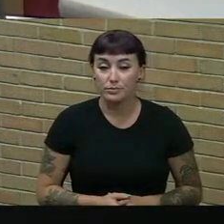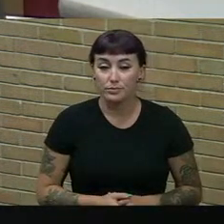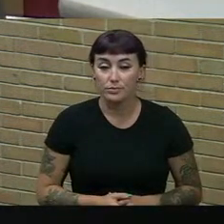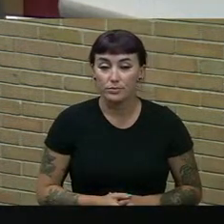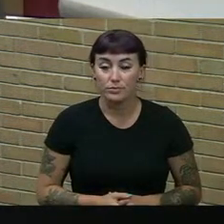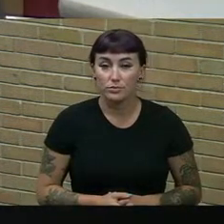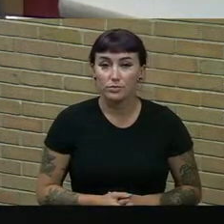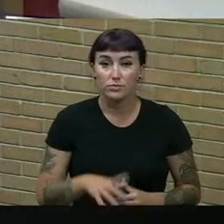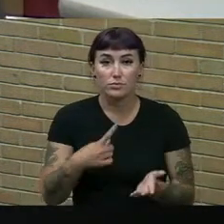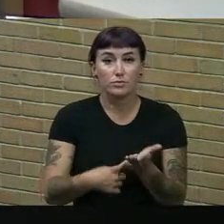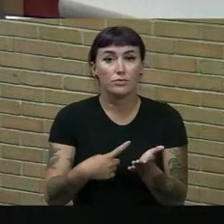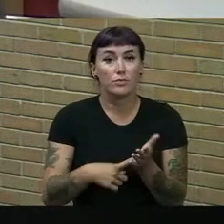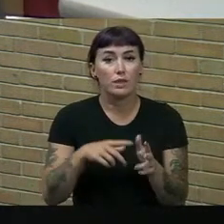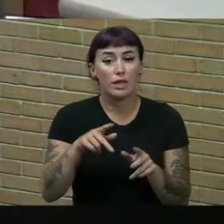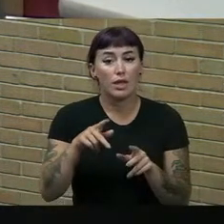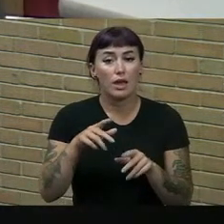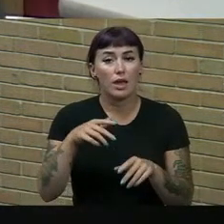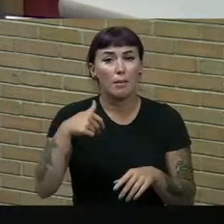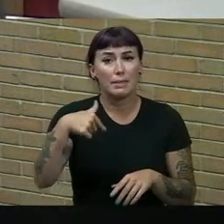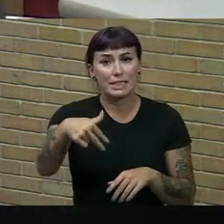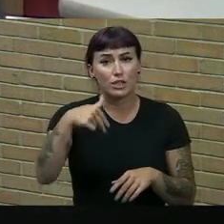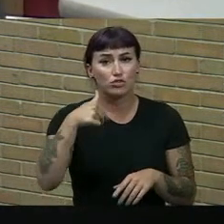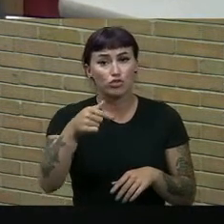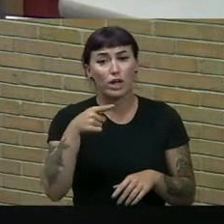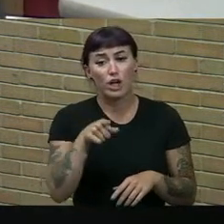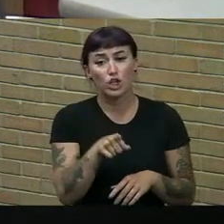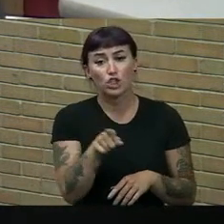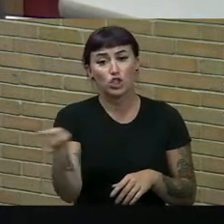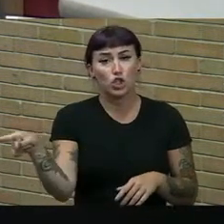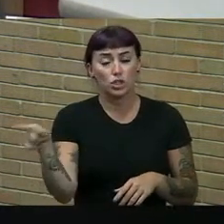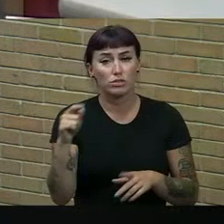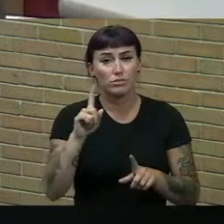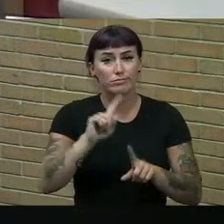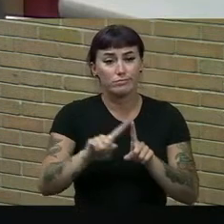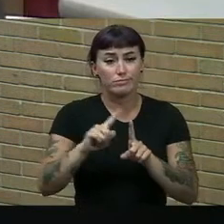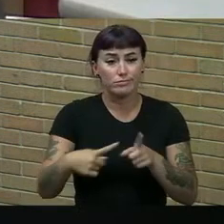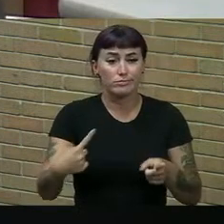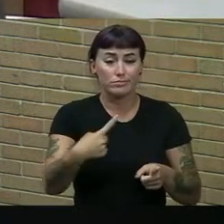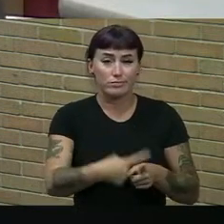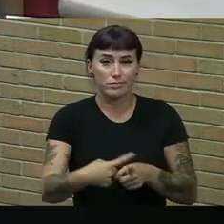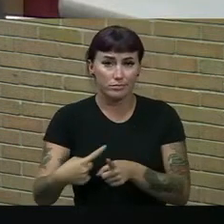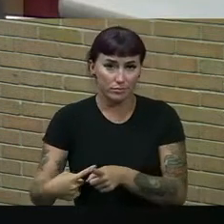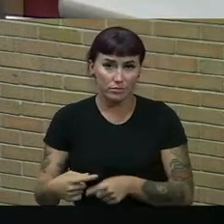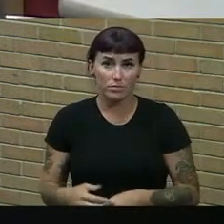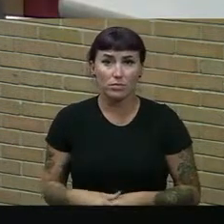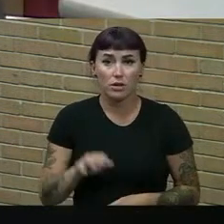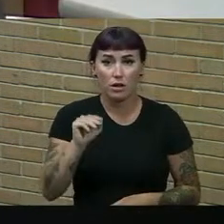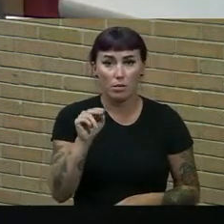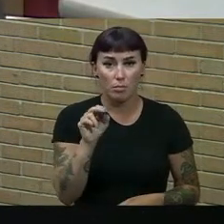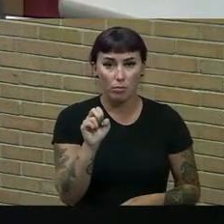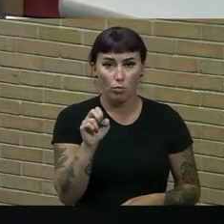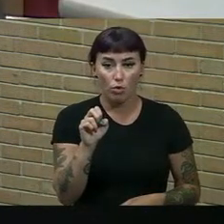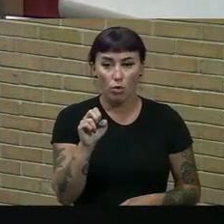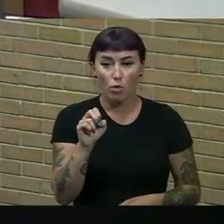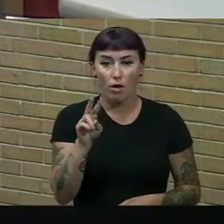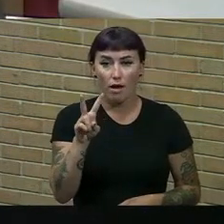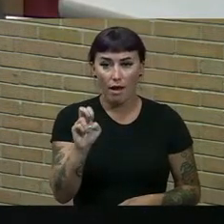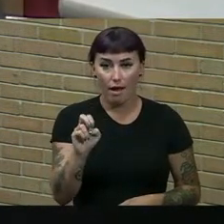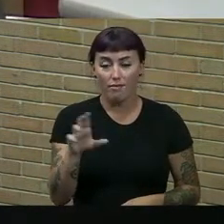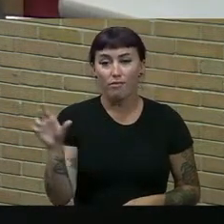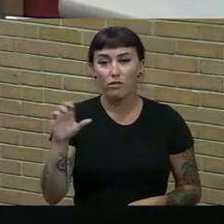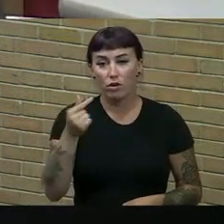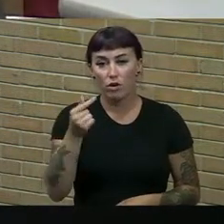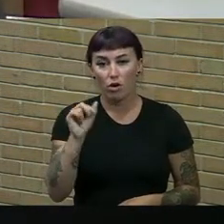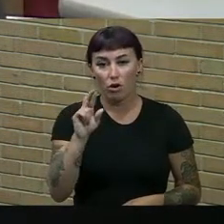We discussed pedestrian and turn signals at various intersections along Monroe Avenue. Commissioner Garcia continues to have correspondence